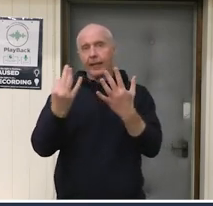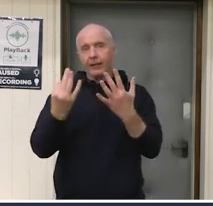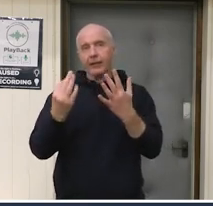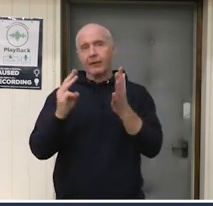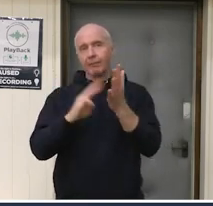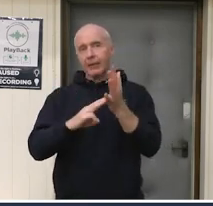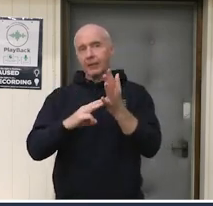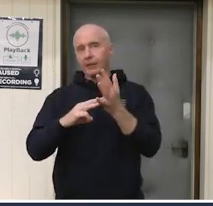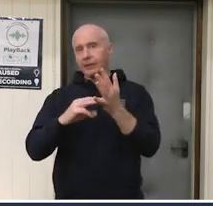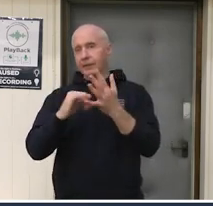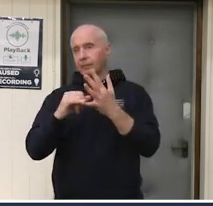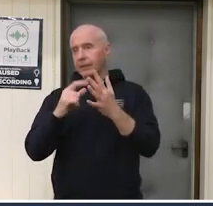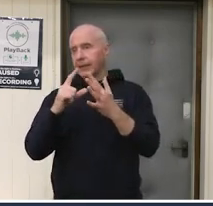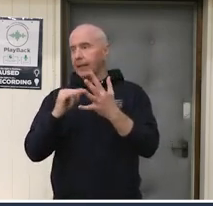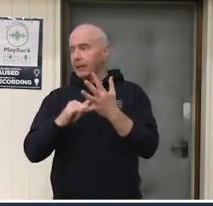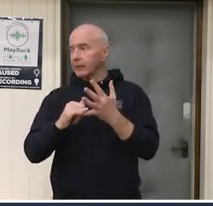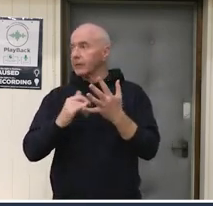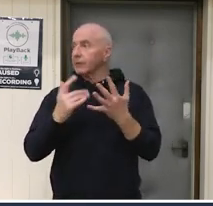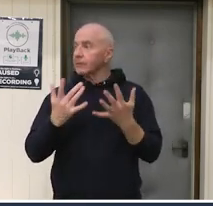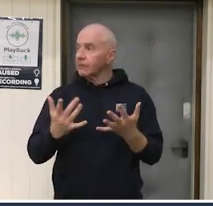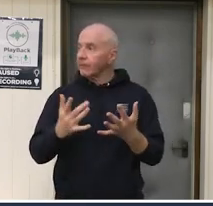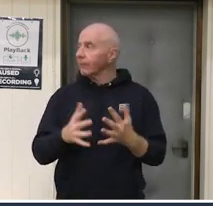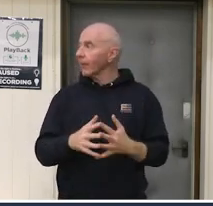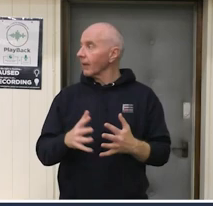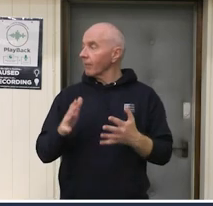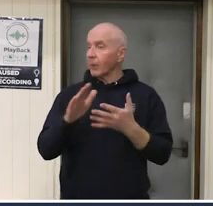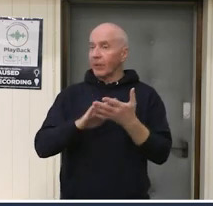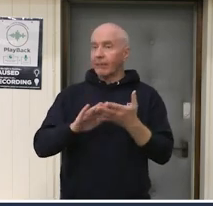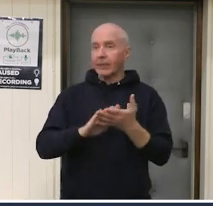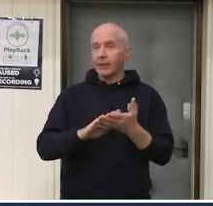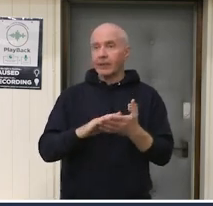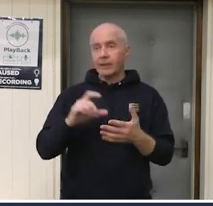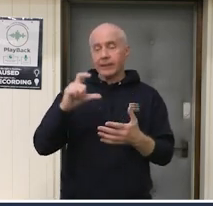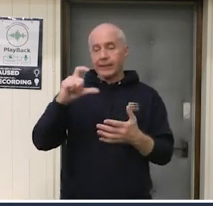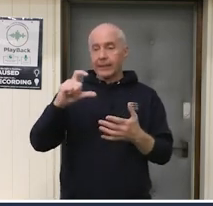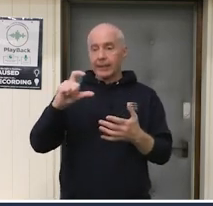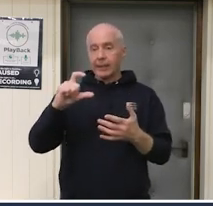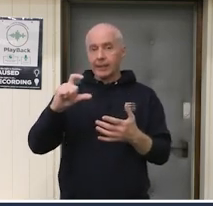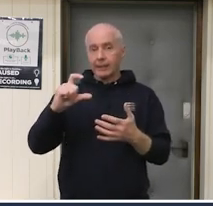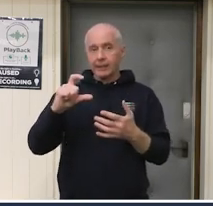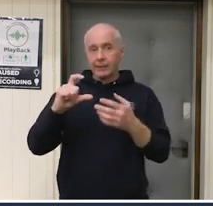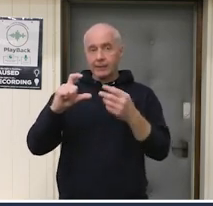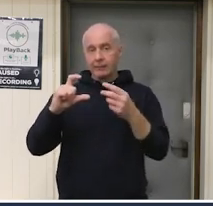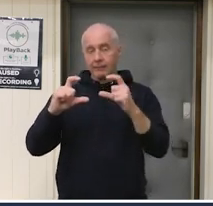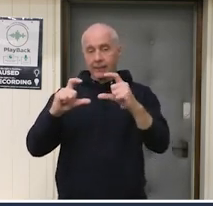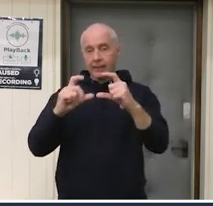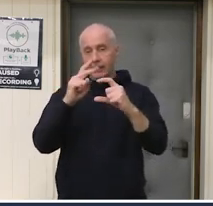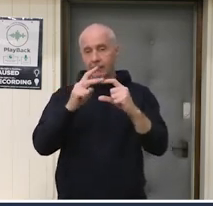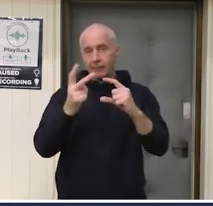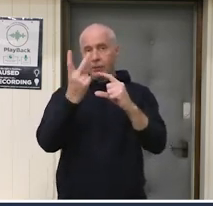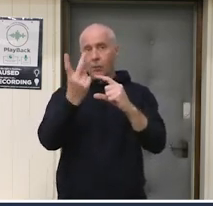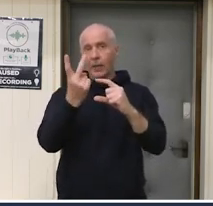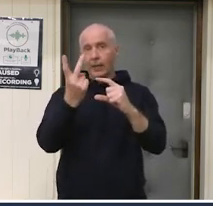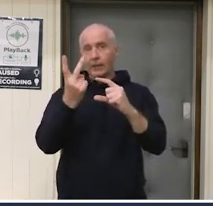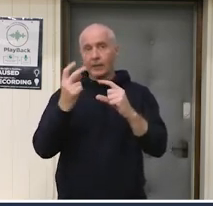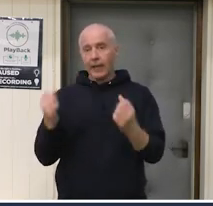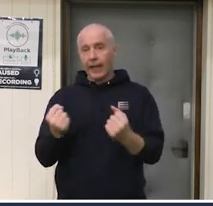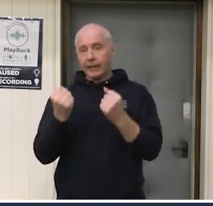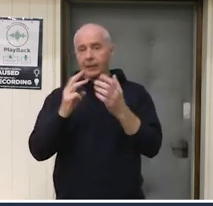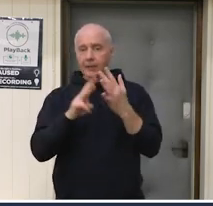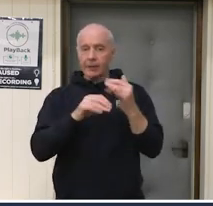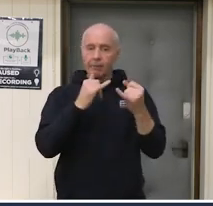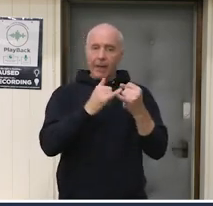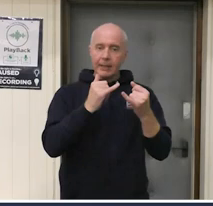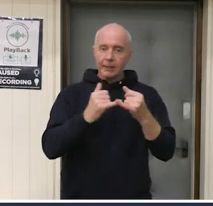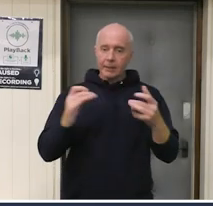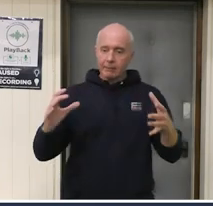right? But what that means then, if C squared is a constant, energy and mass are intimately related to each other,